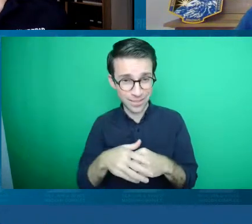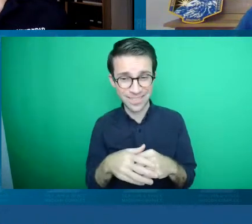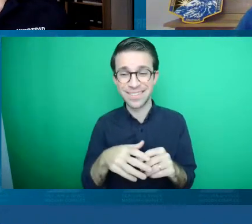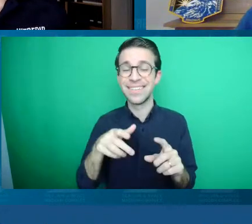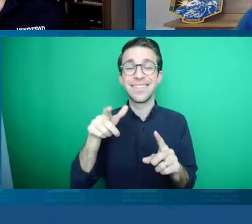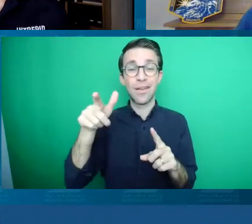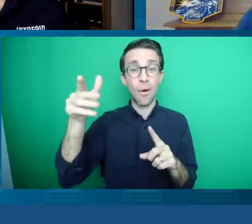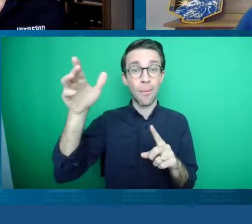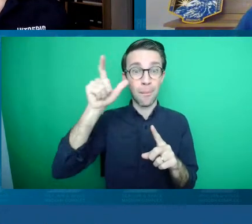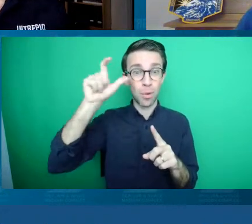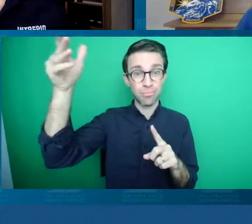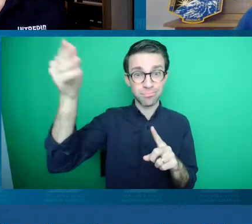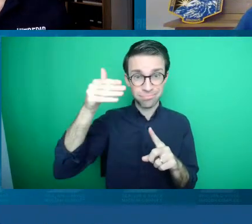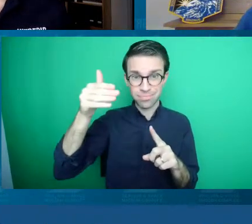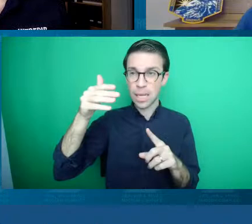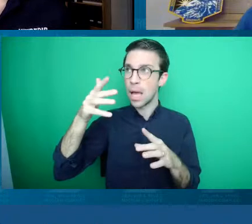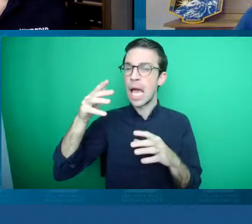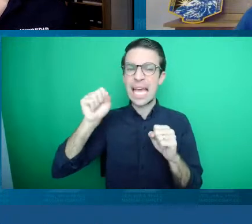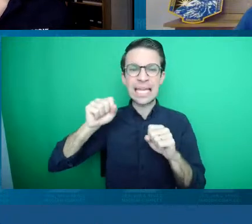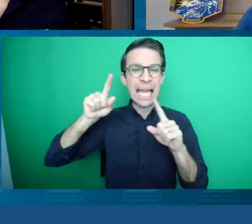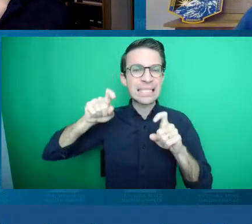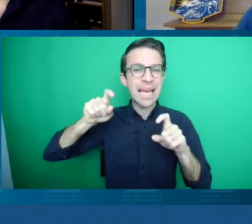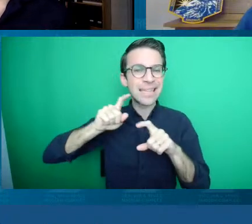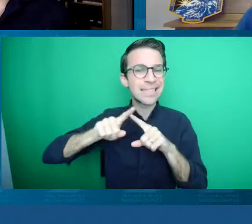the sustainability, the